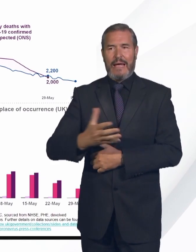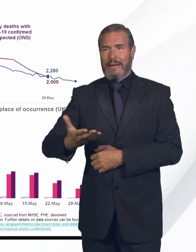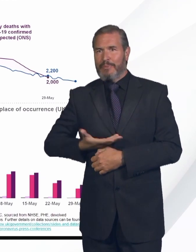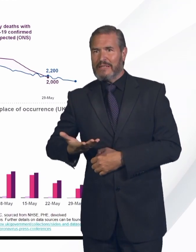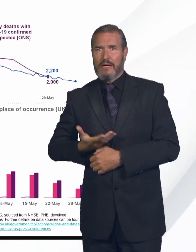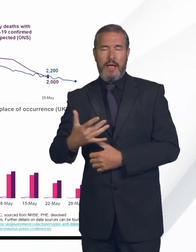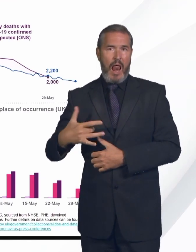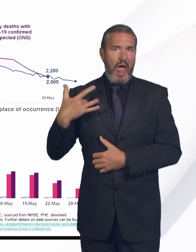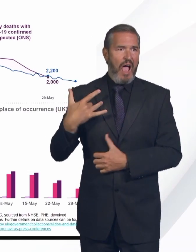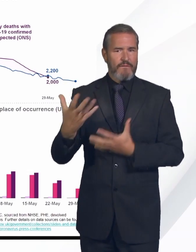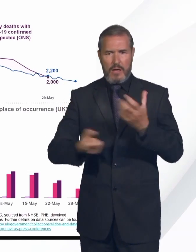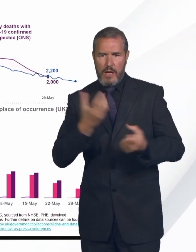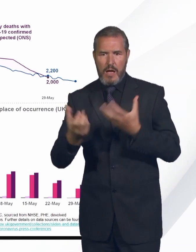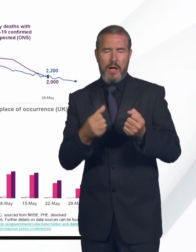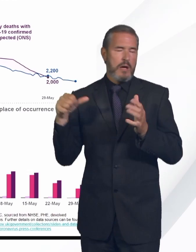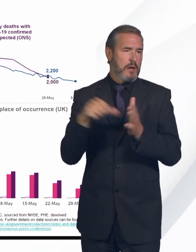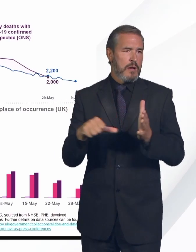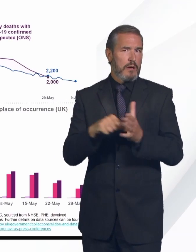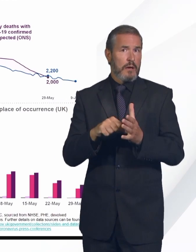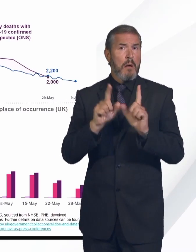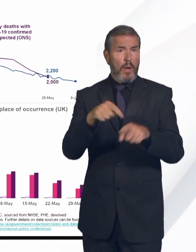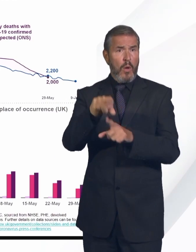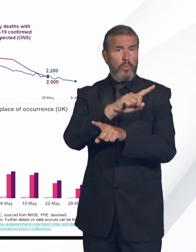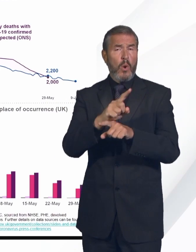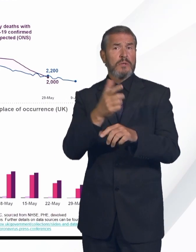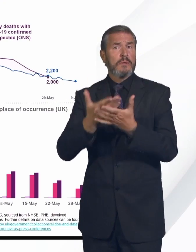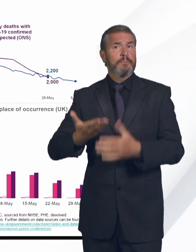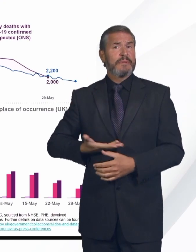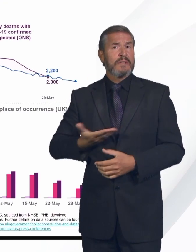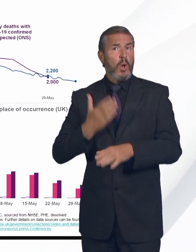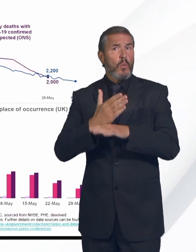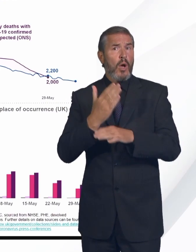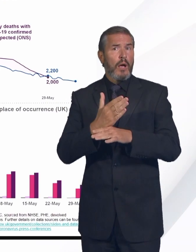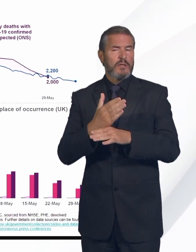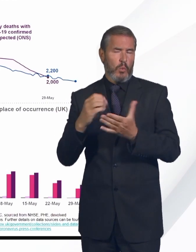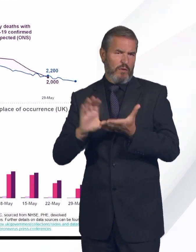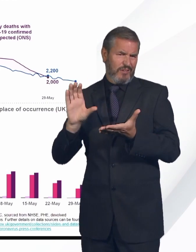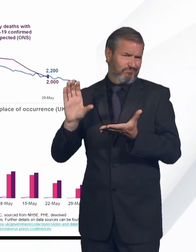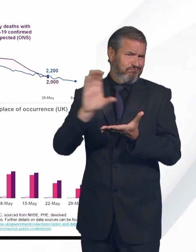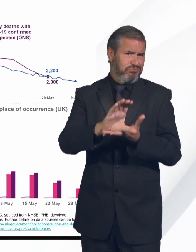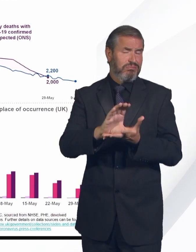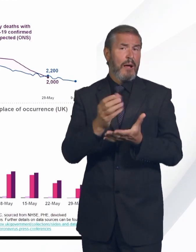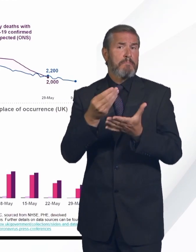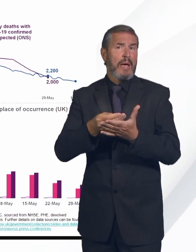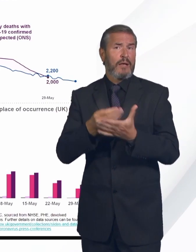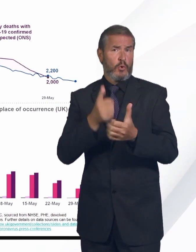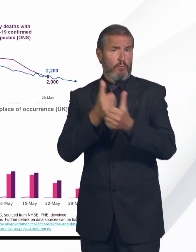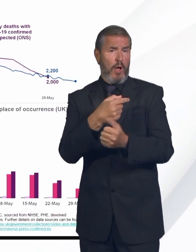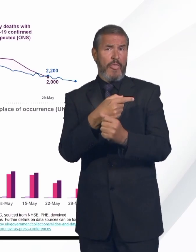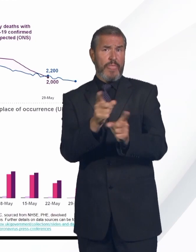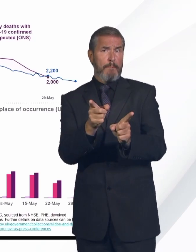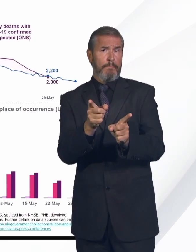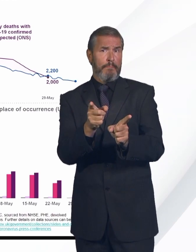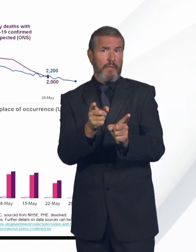and their staff. To support those workers and businesses, we put in place an unprecedented package of support,